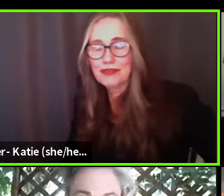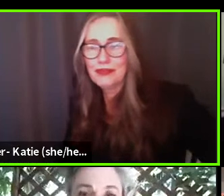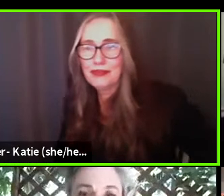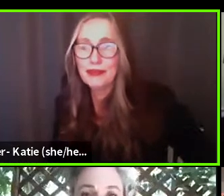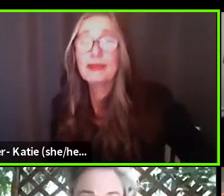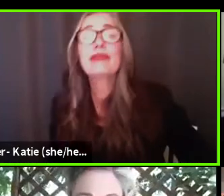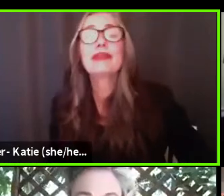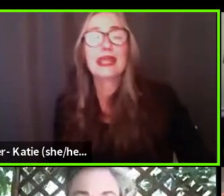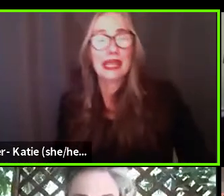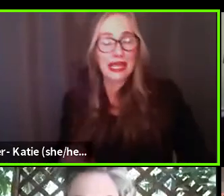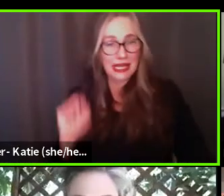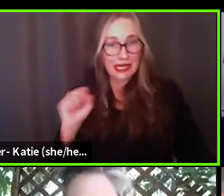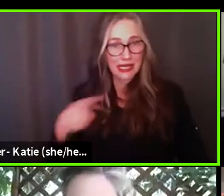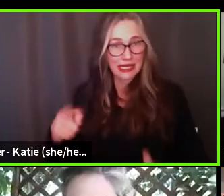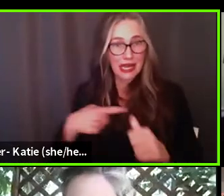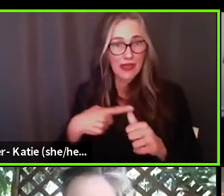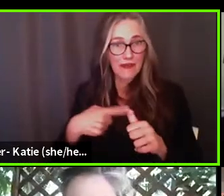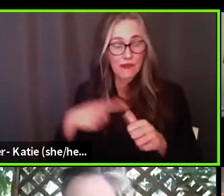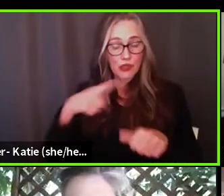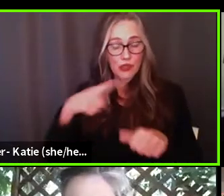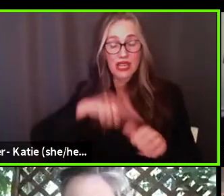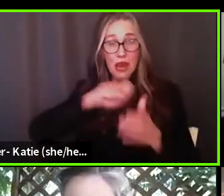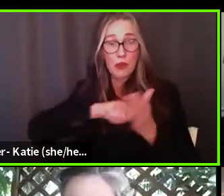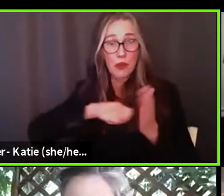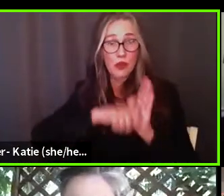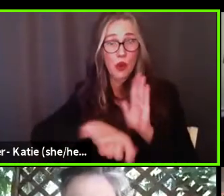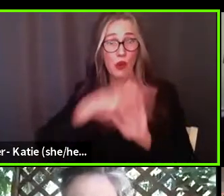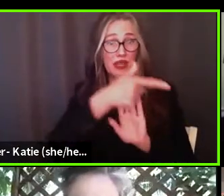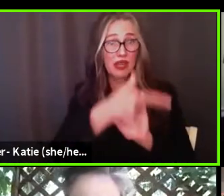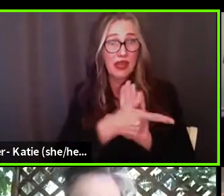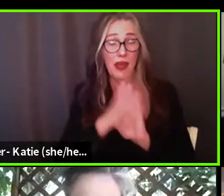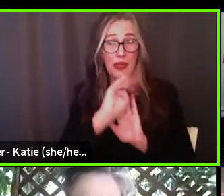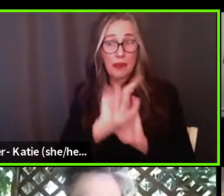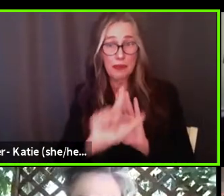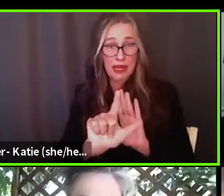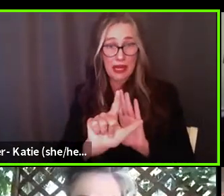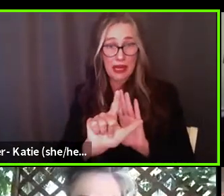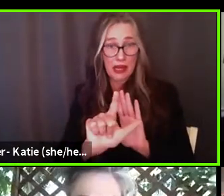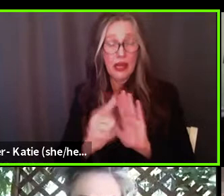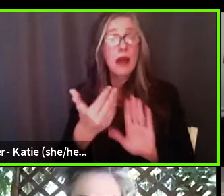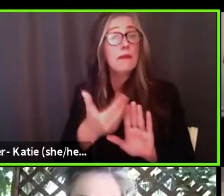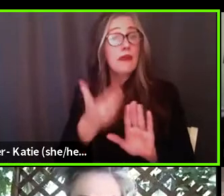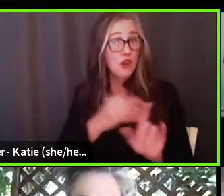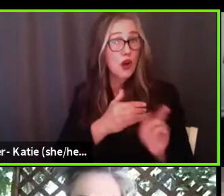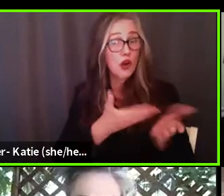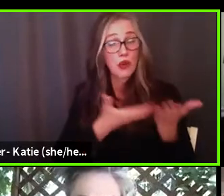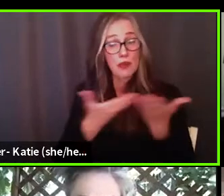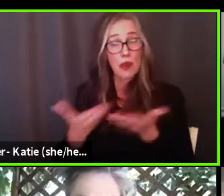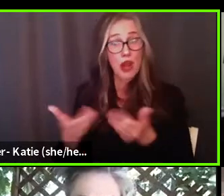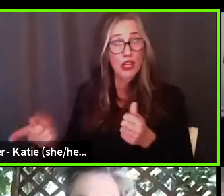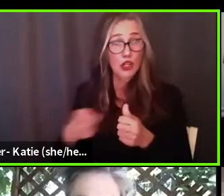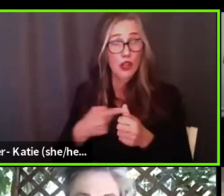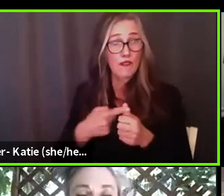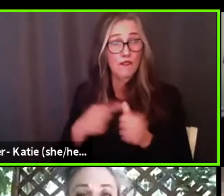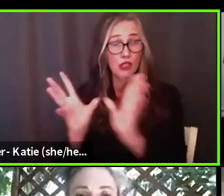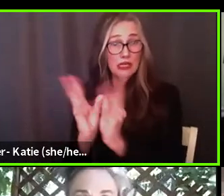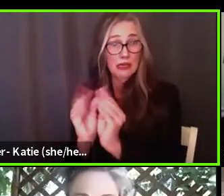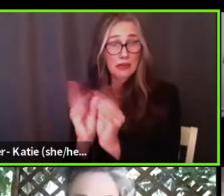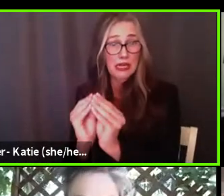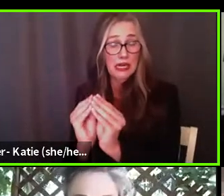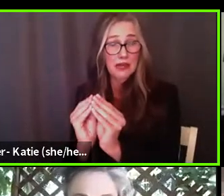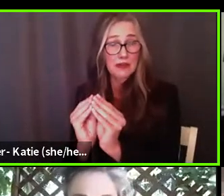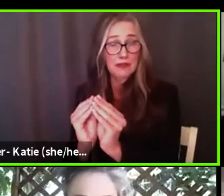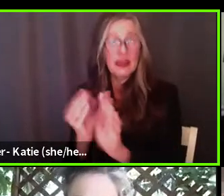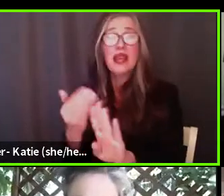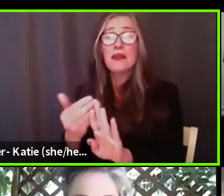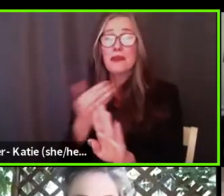first iteration of the bill before it actually went to its first reading we had included a provision